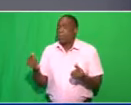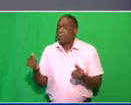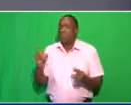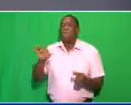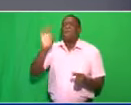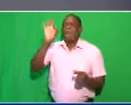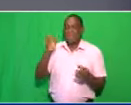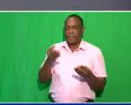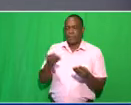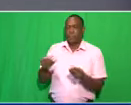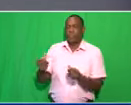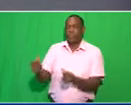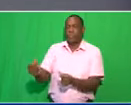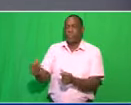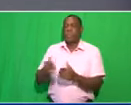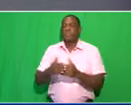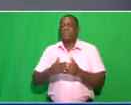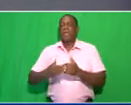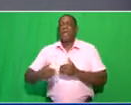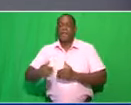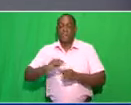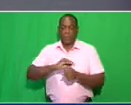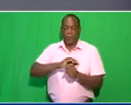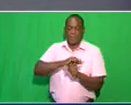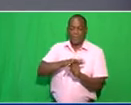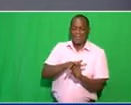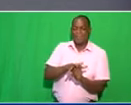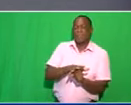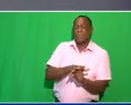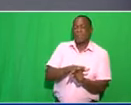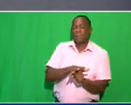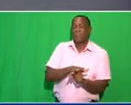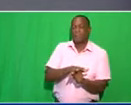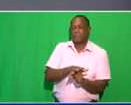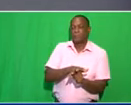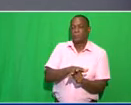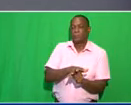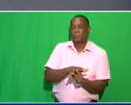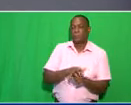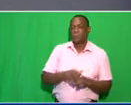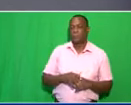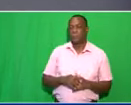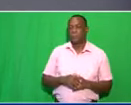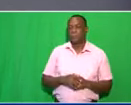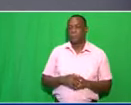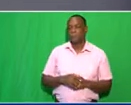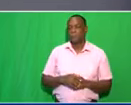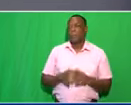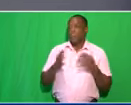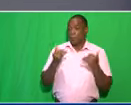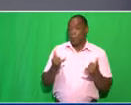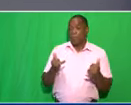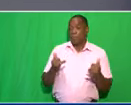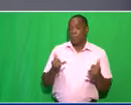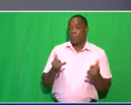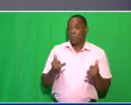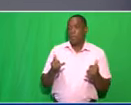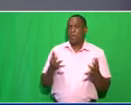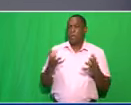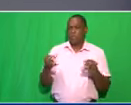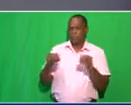post-COVID-19 with respect to the areas of focus of the consultations. And at this point, I'll give you a little